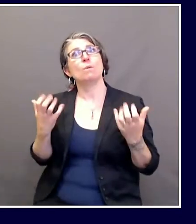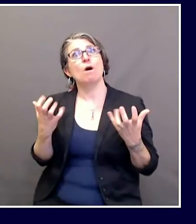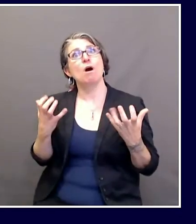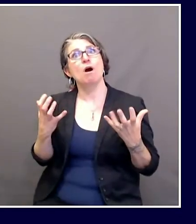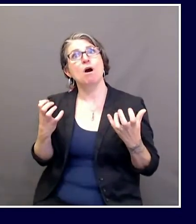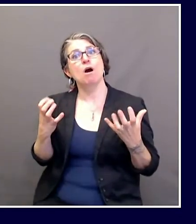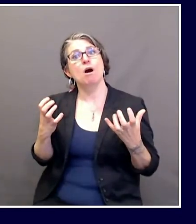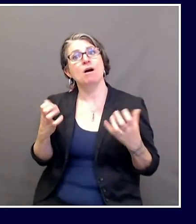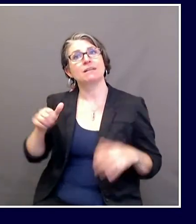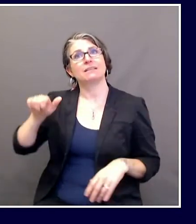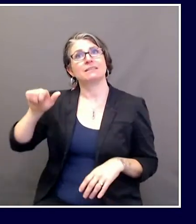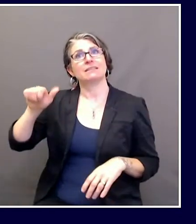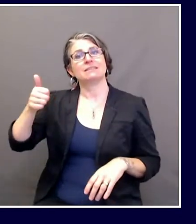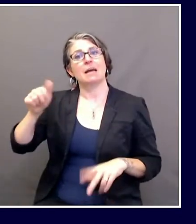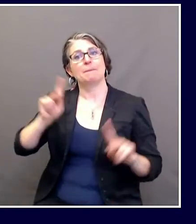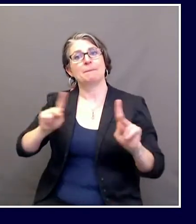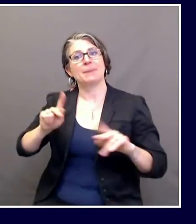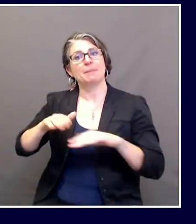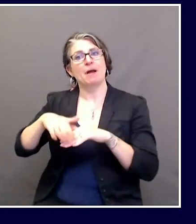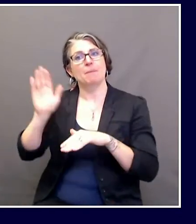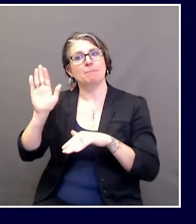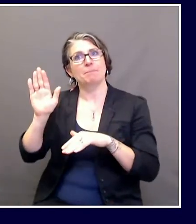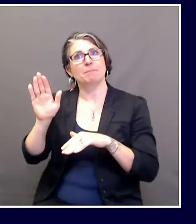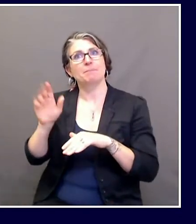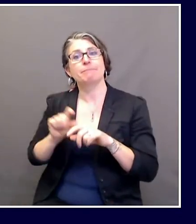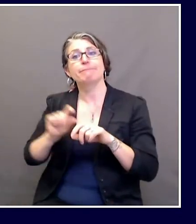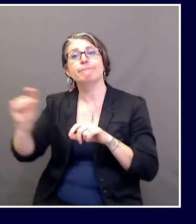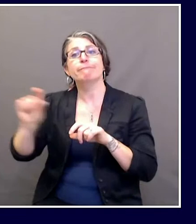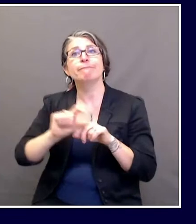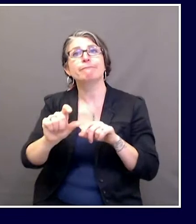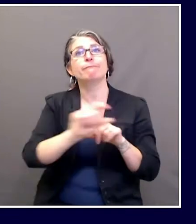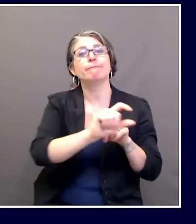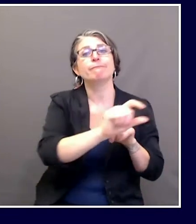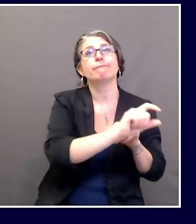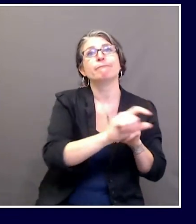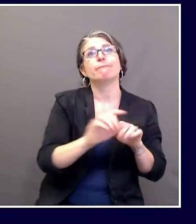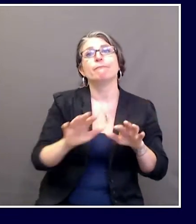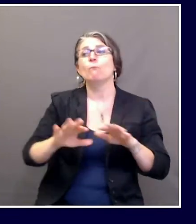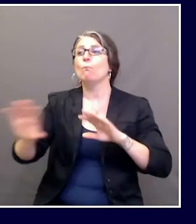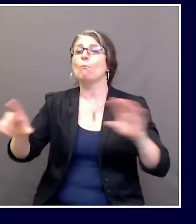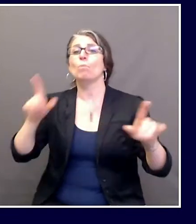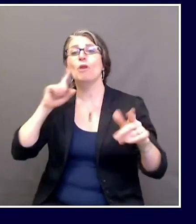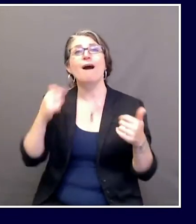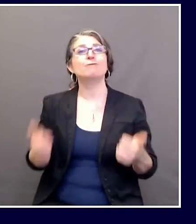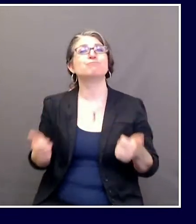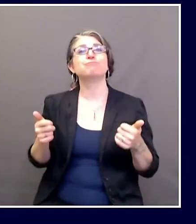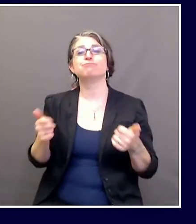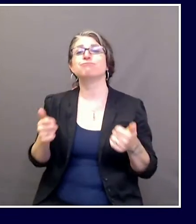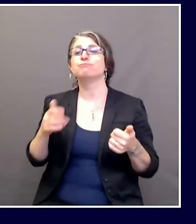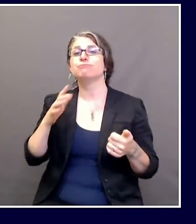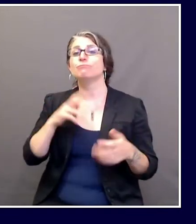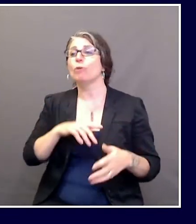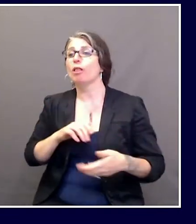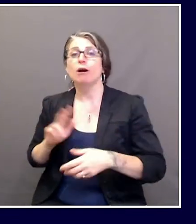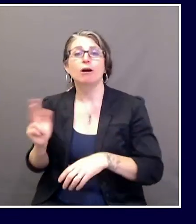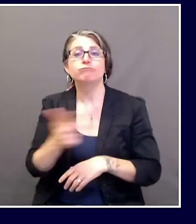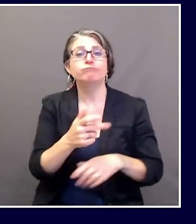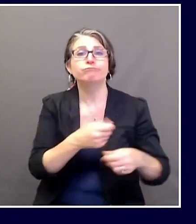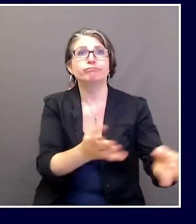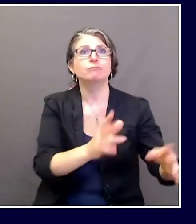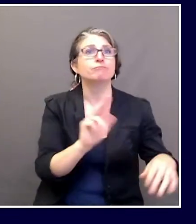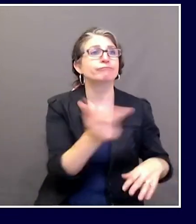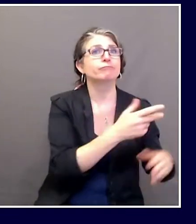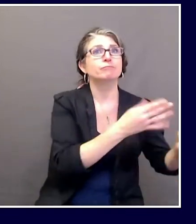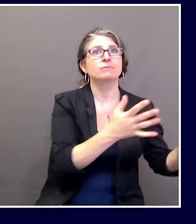all those communities that were on the route map to see if they would like to have that opportunity. So we will continue to do vaccination and special efforts in those